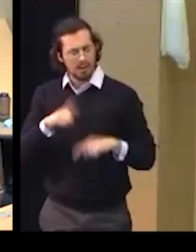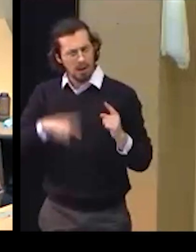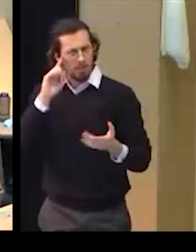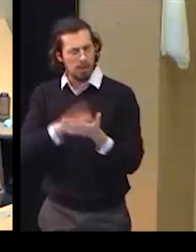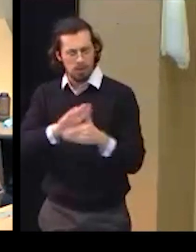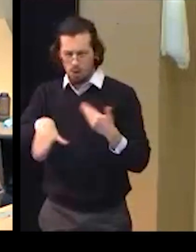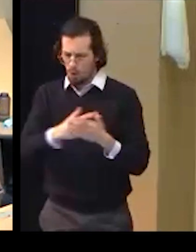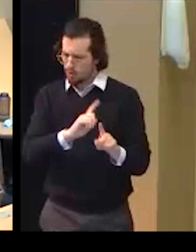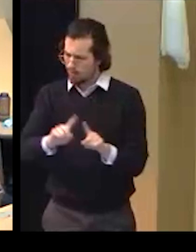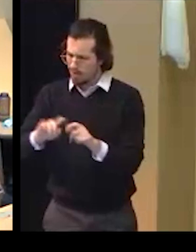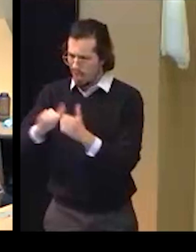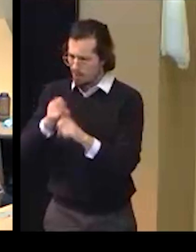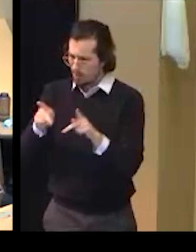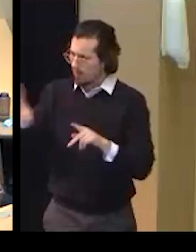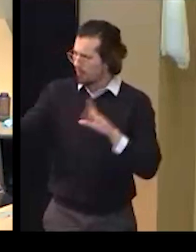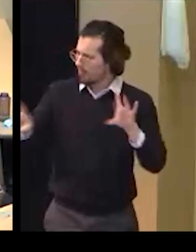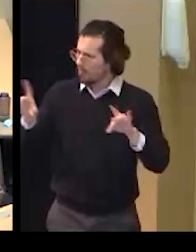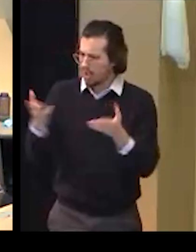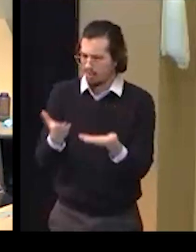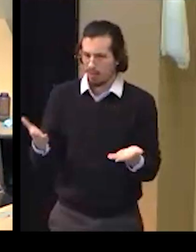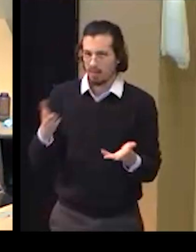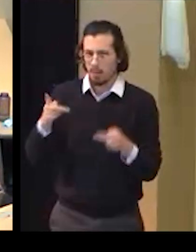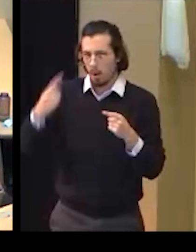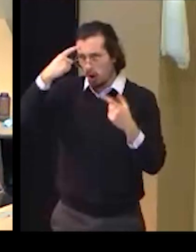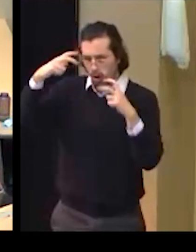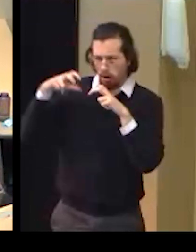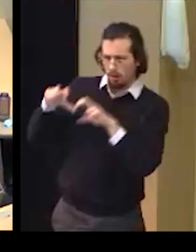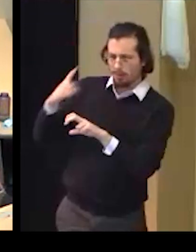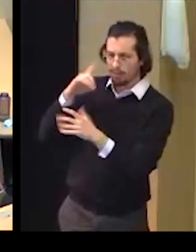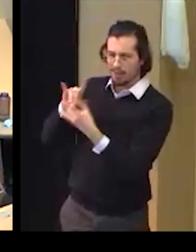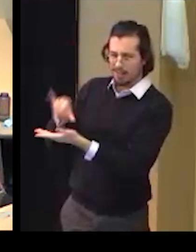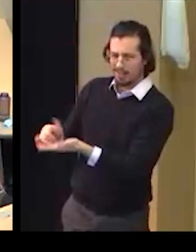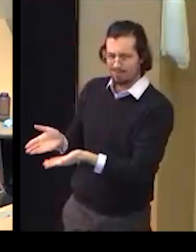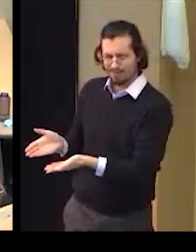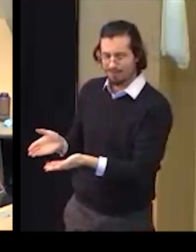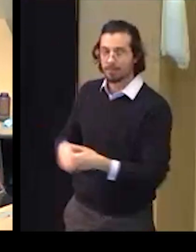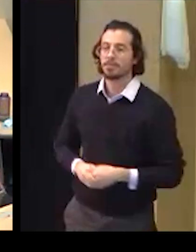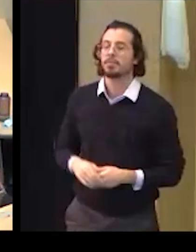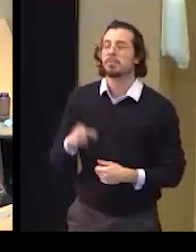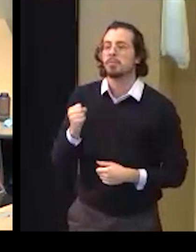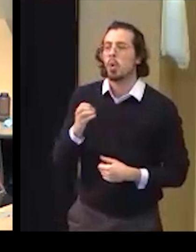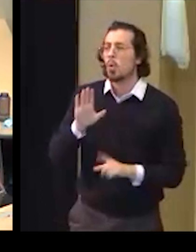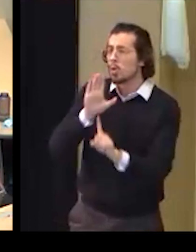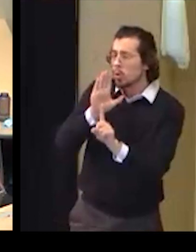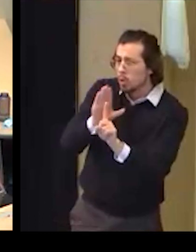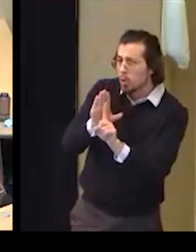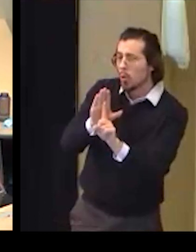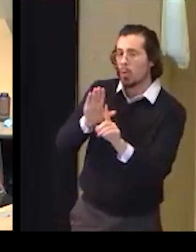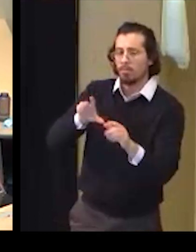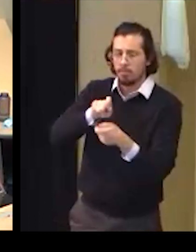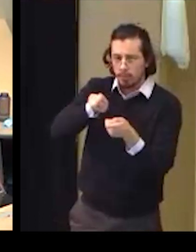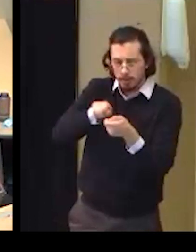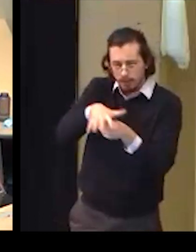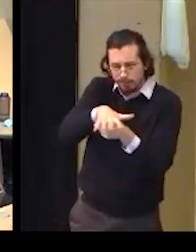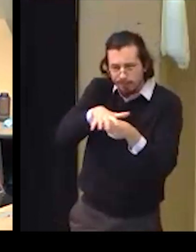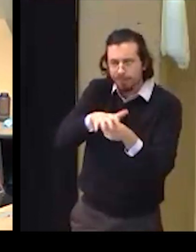are people supposed to find things? They spend all that brain power trying to, you know, just some of the things we do in healthcare. So what can you do in your circle of influence to